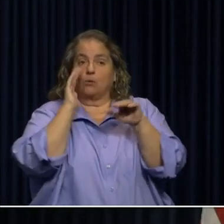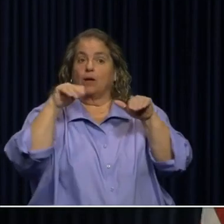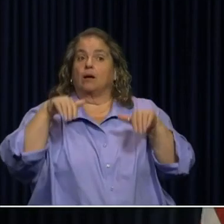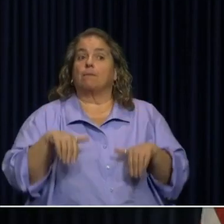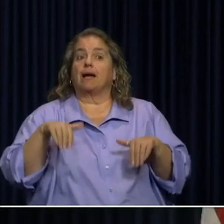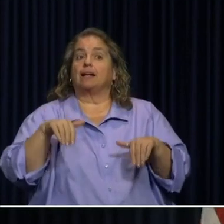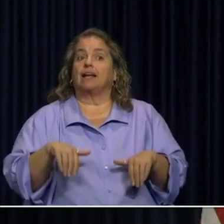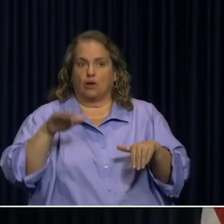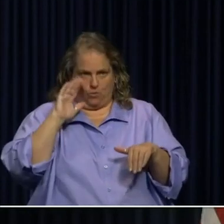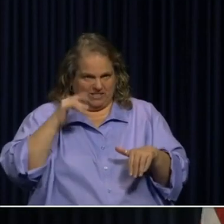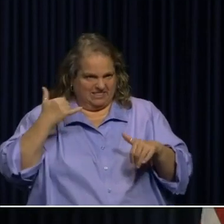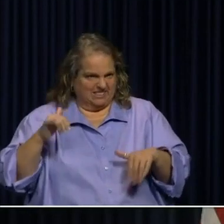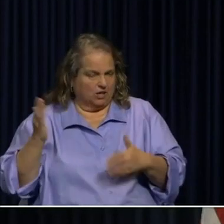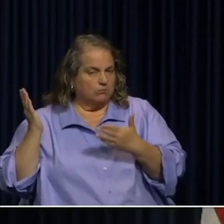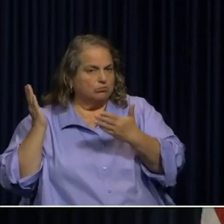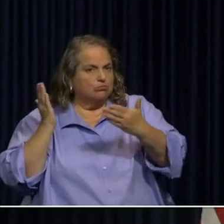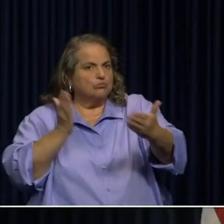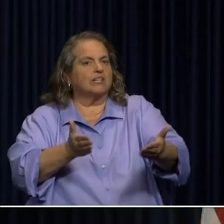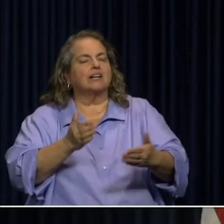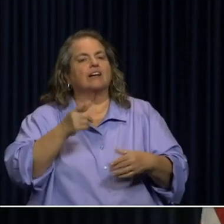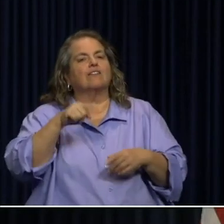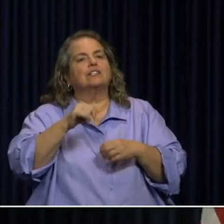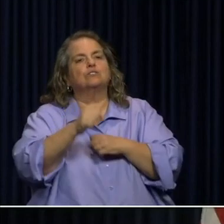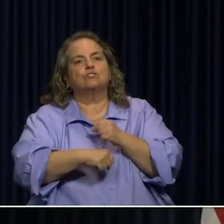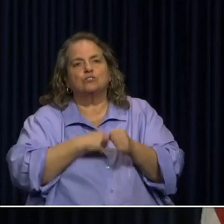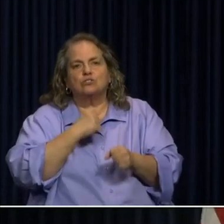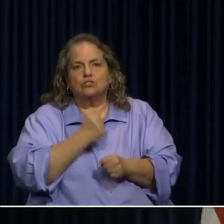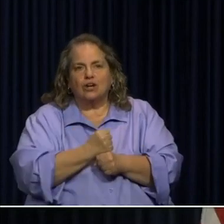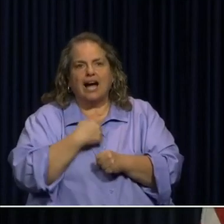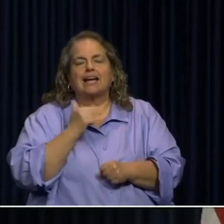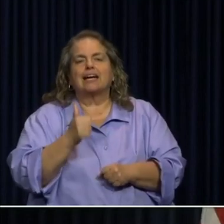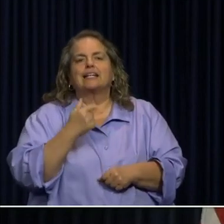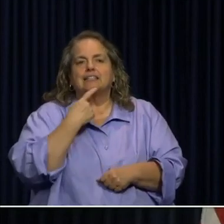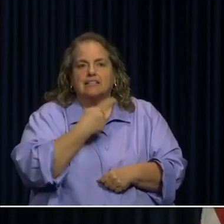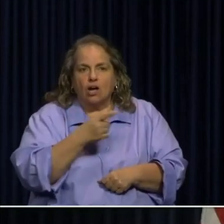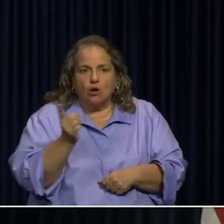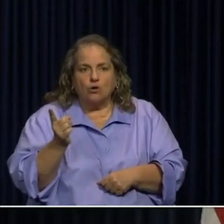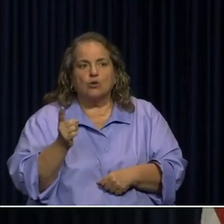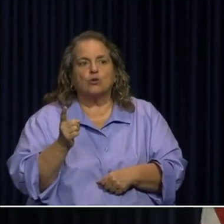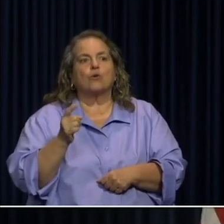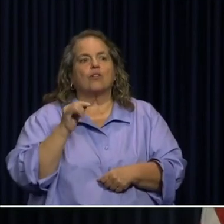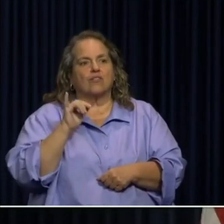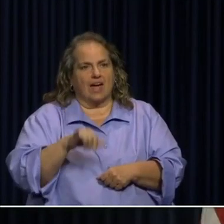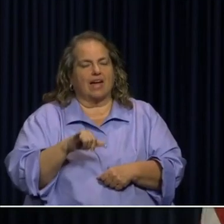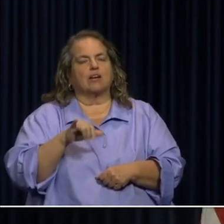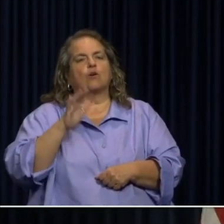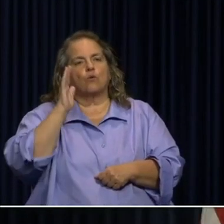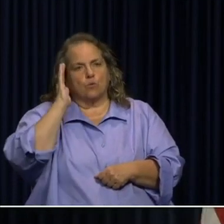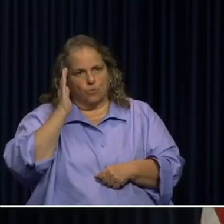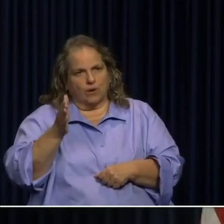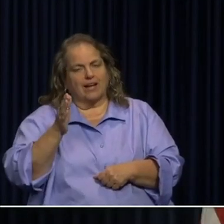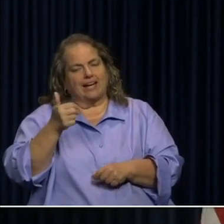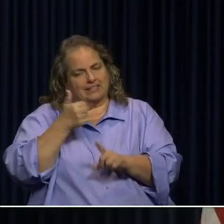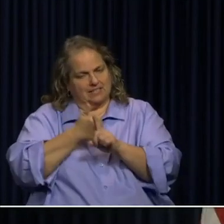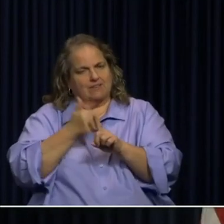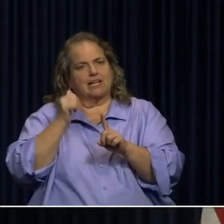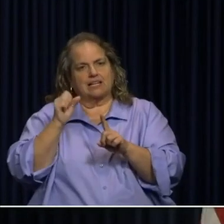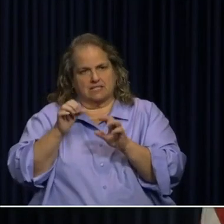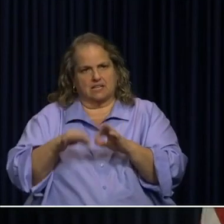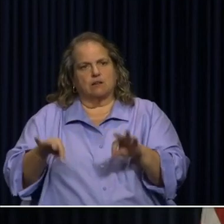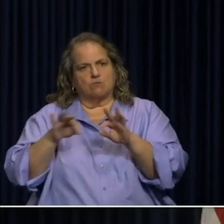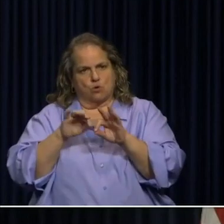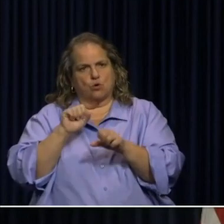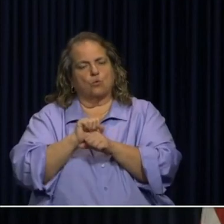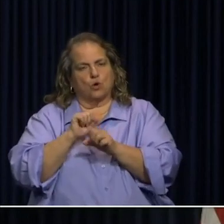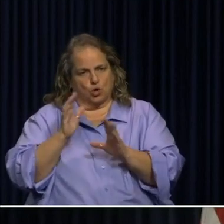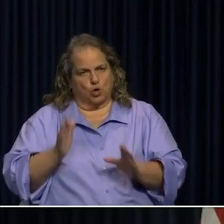is going to make it for them this year, I can tell you that that is most certainly an essential worker,